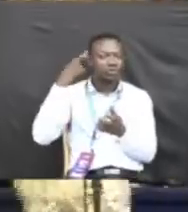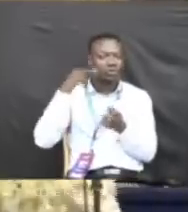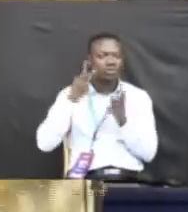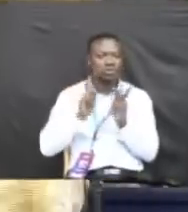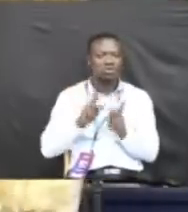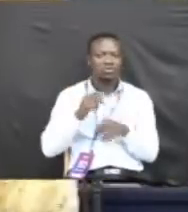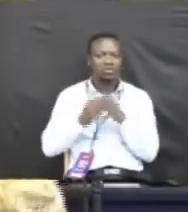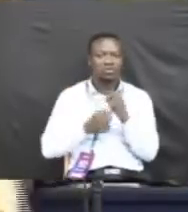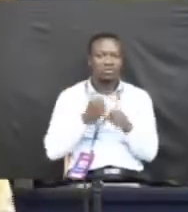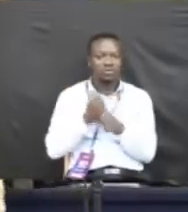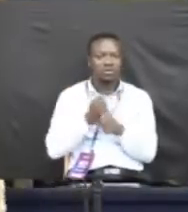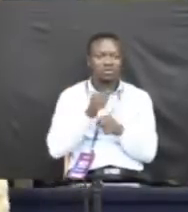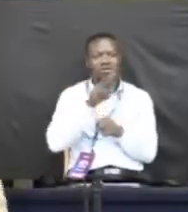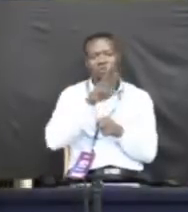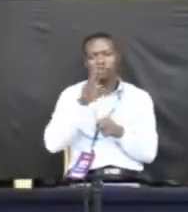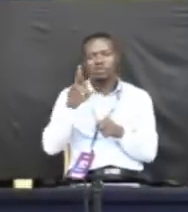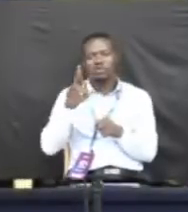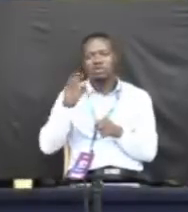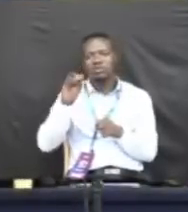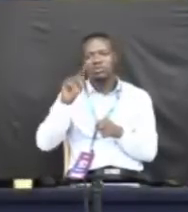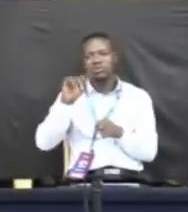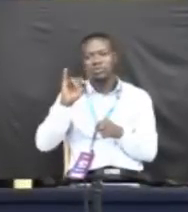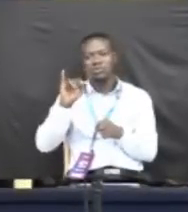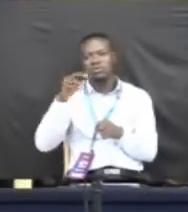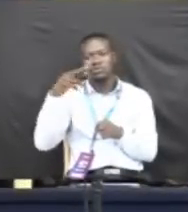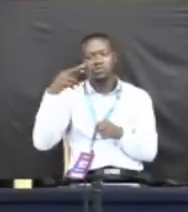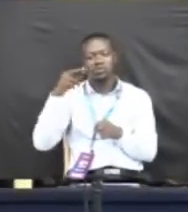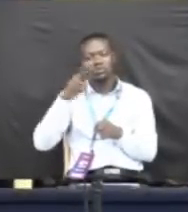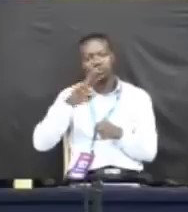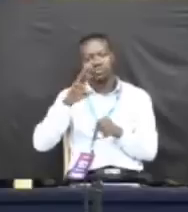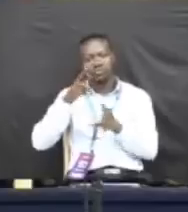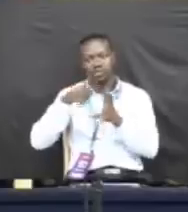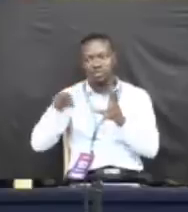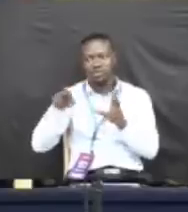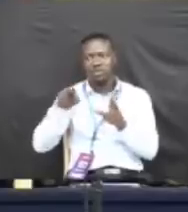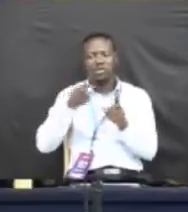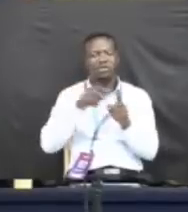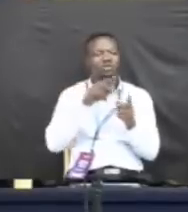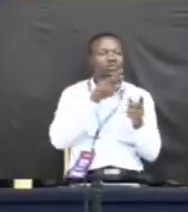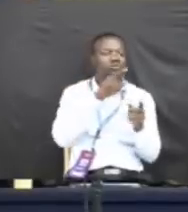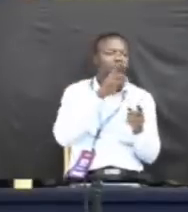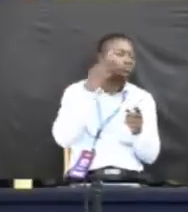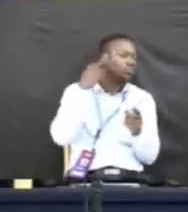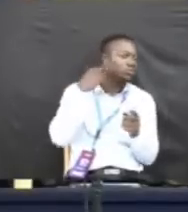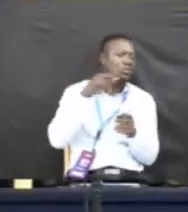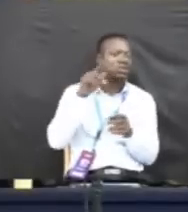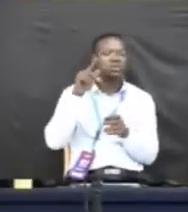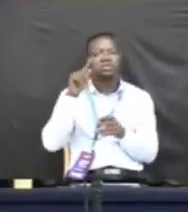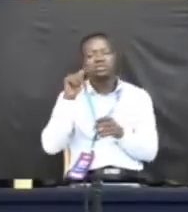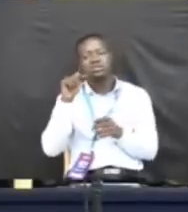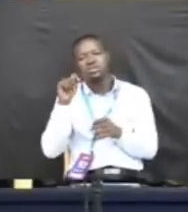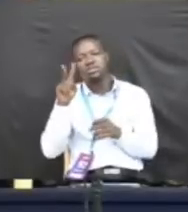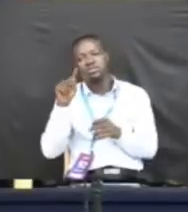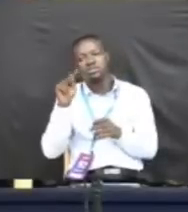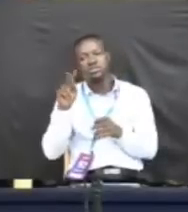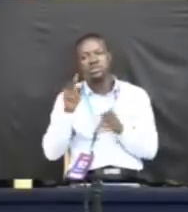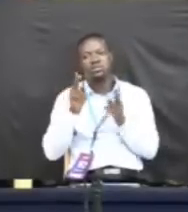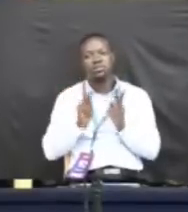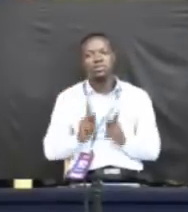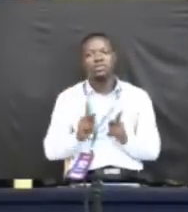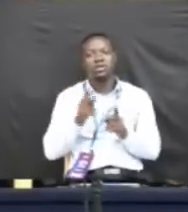year vort region as the radio and television at the radio and television